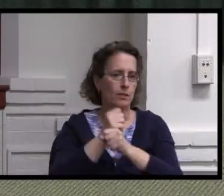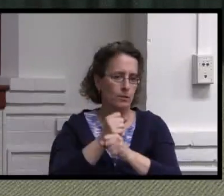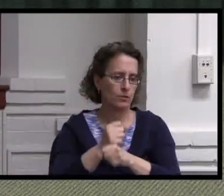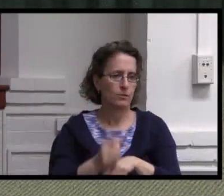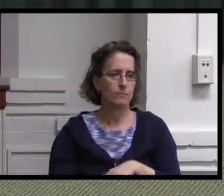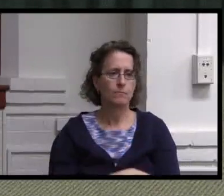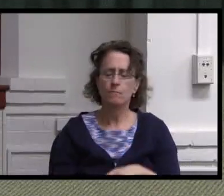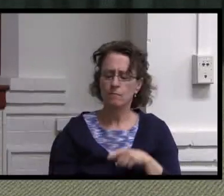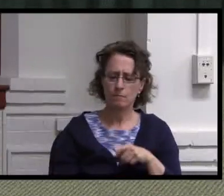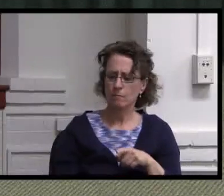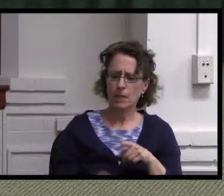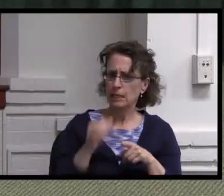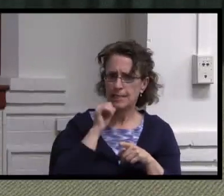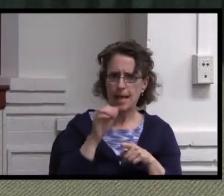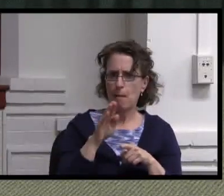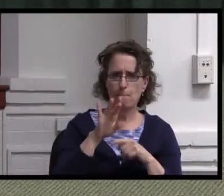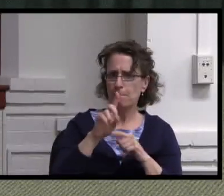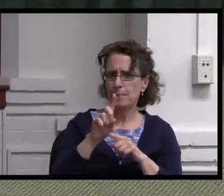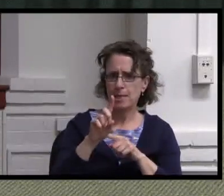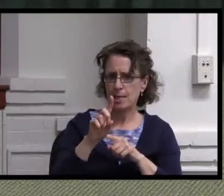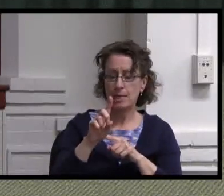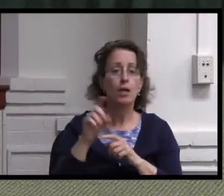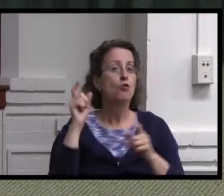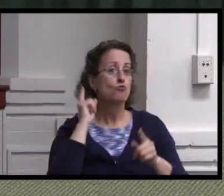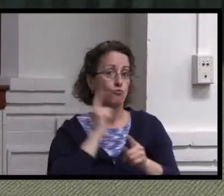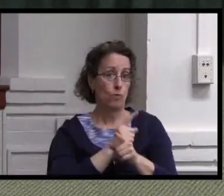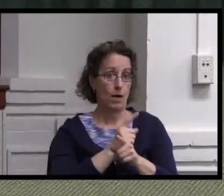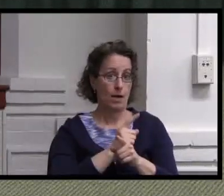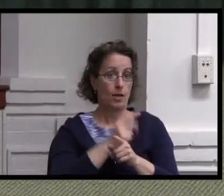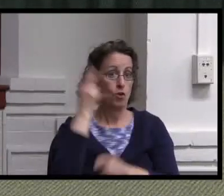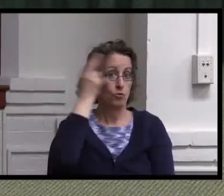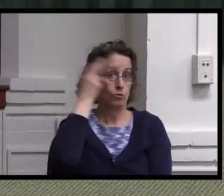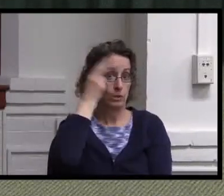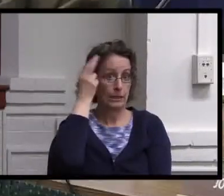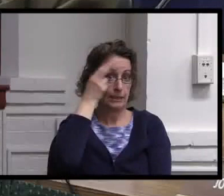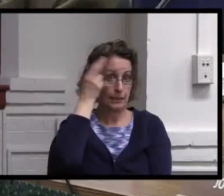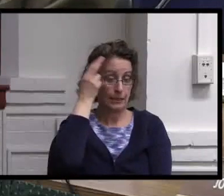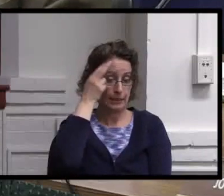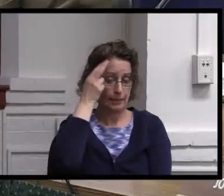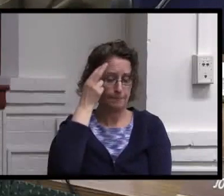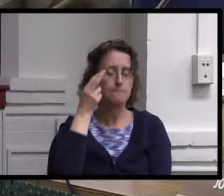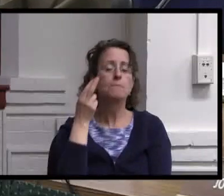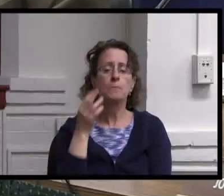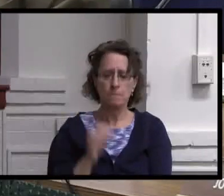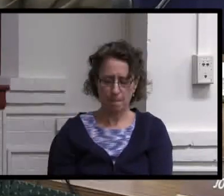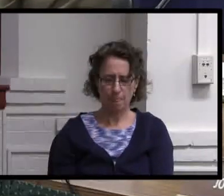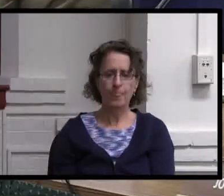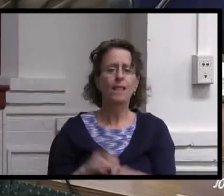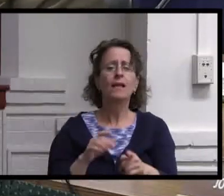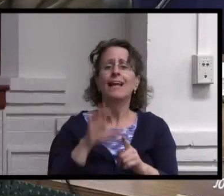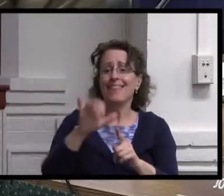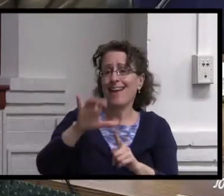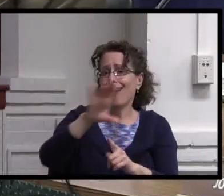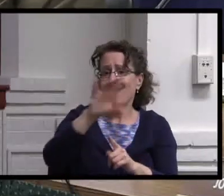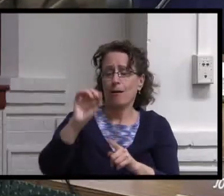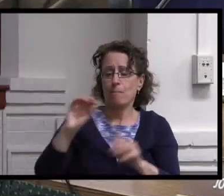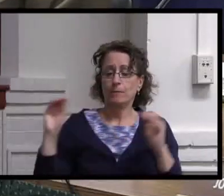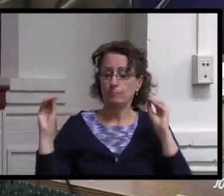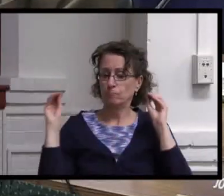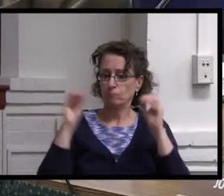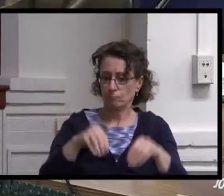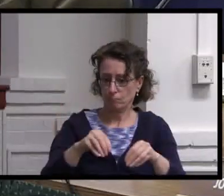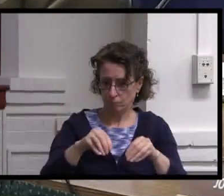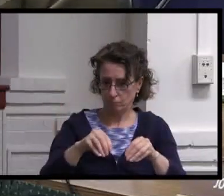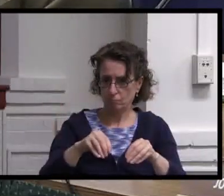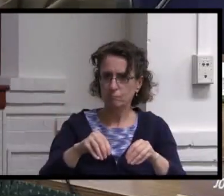not a bid? Correct. Because it's the equipment that was installed by Custom Conveyor, and